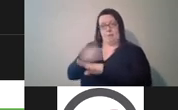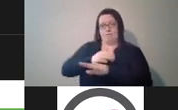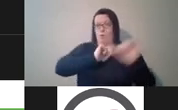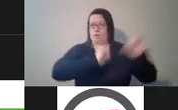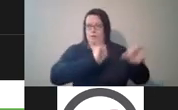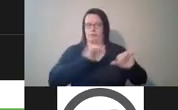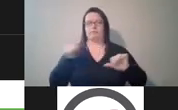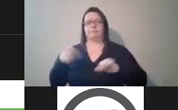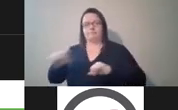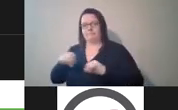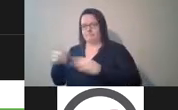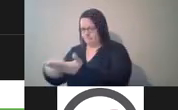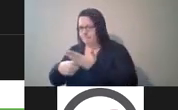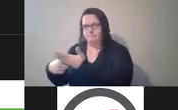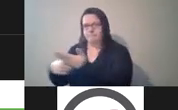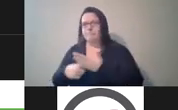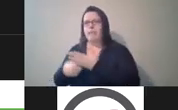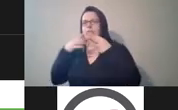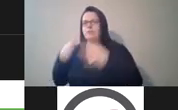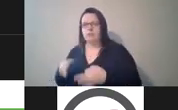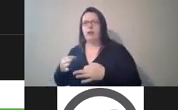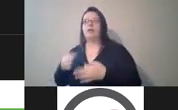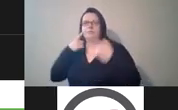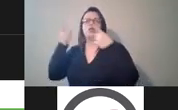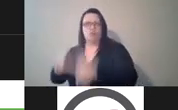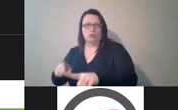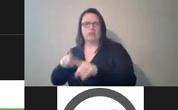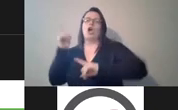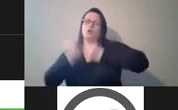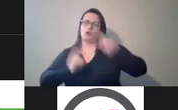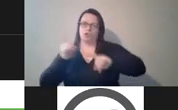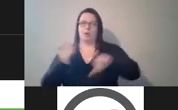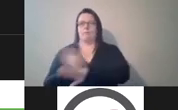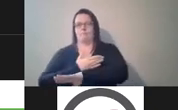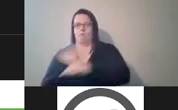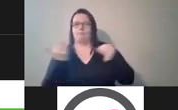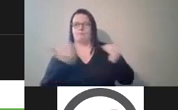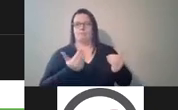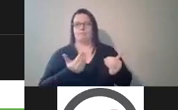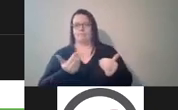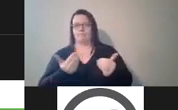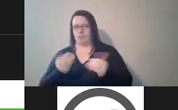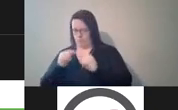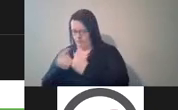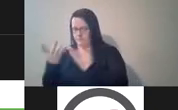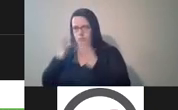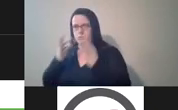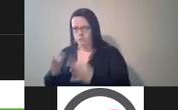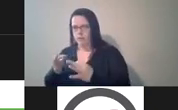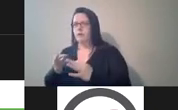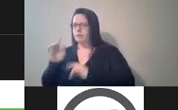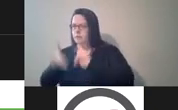when we all get up from the table and gallop off and get ready to do our assessments, we actually know what it is we're going to assess. So no, that's